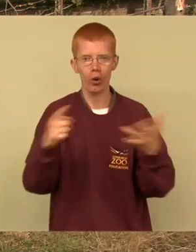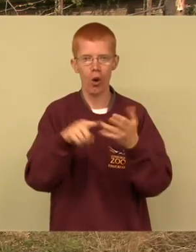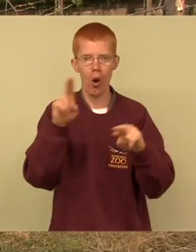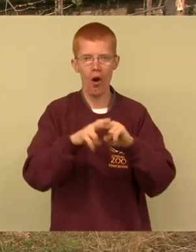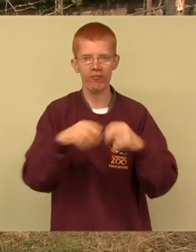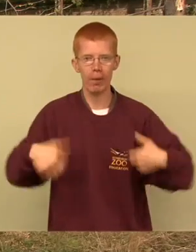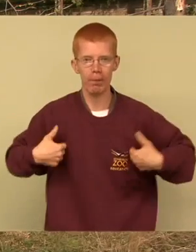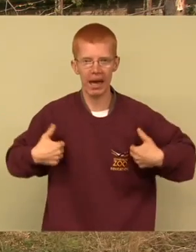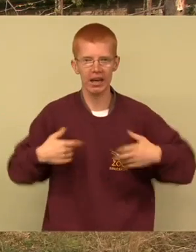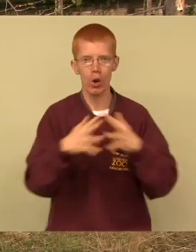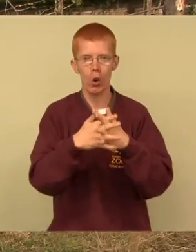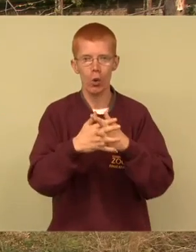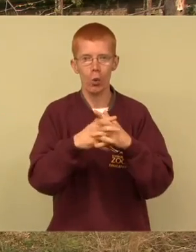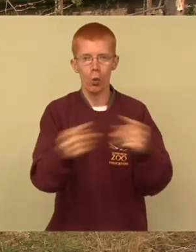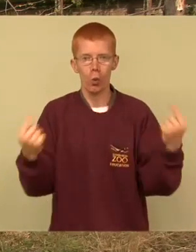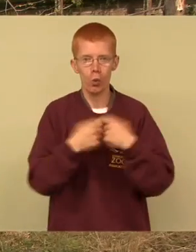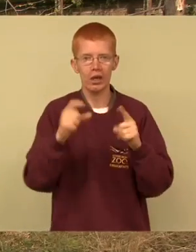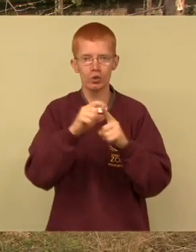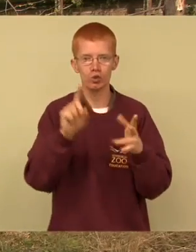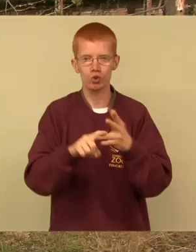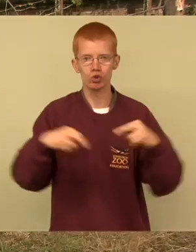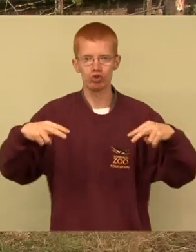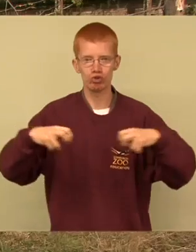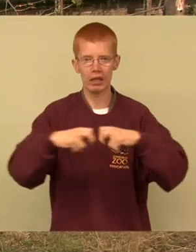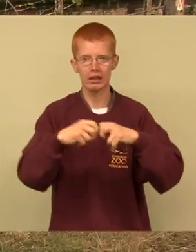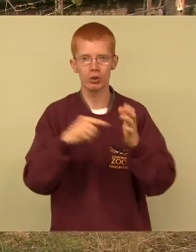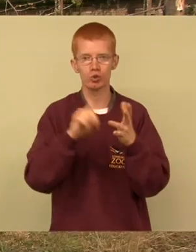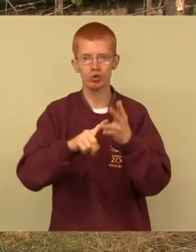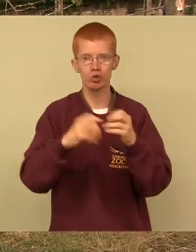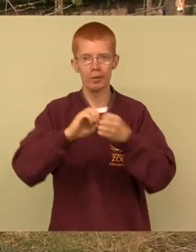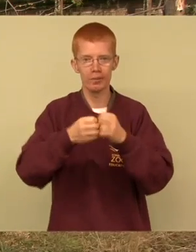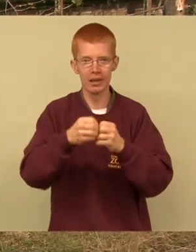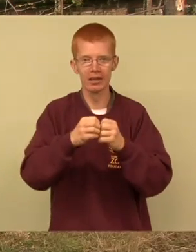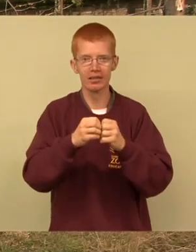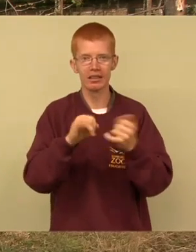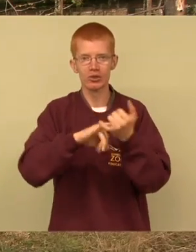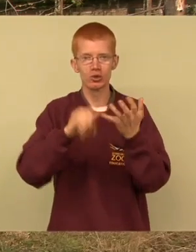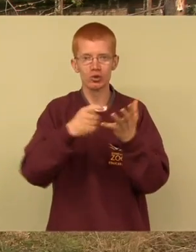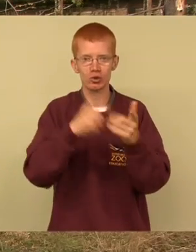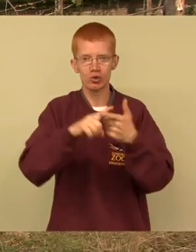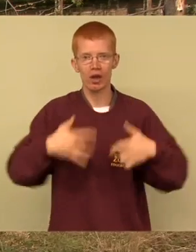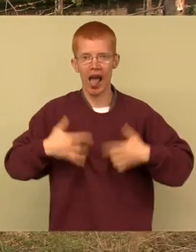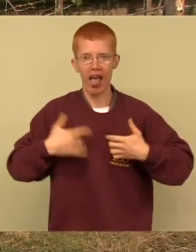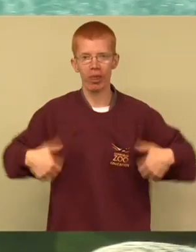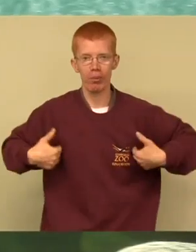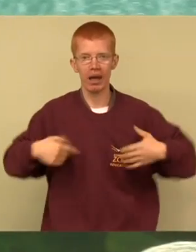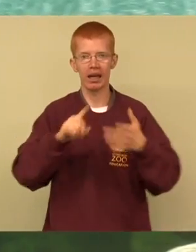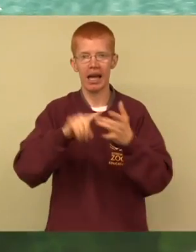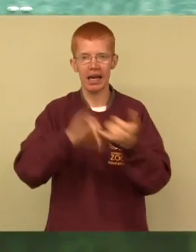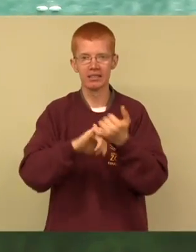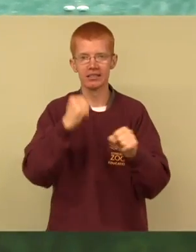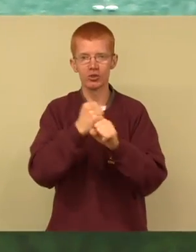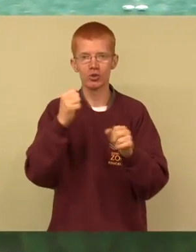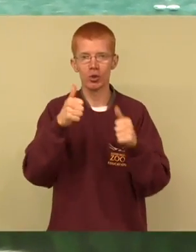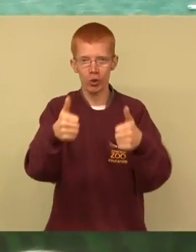And we're finding, for example, that they like to sleep on large horizontal branches. And these are really important